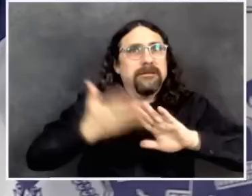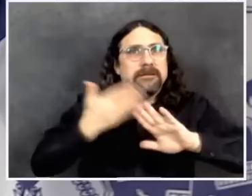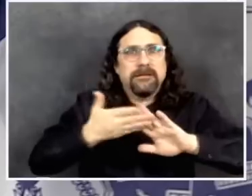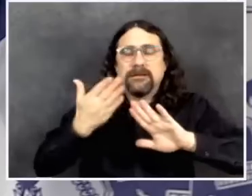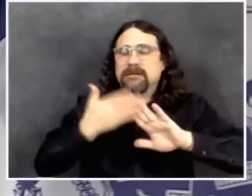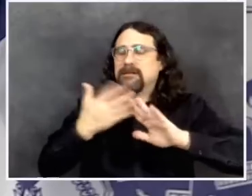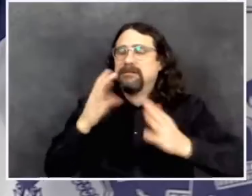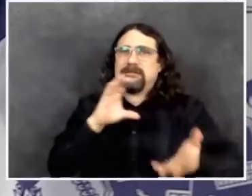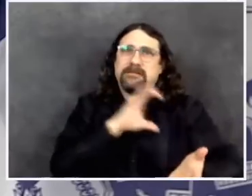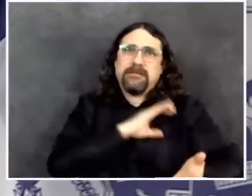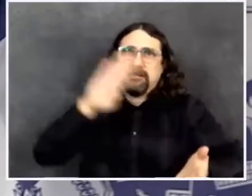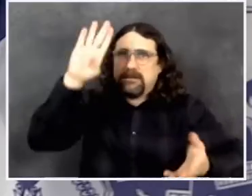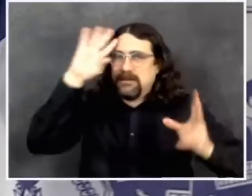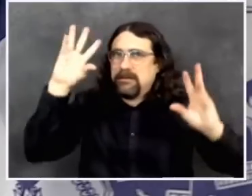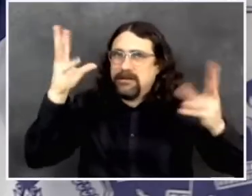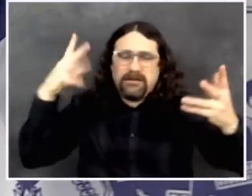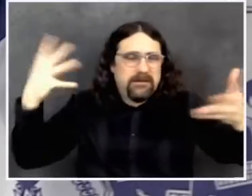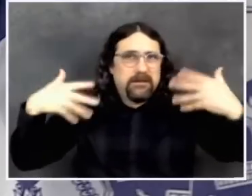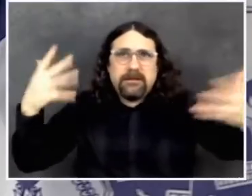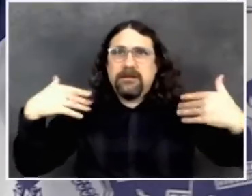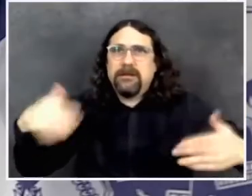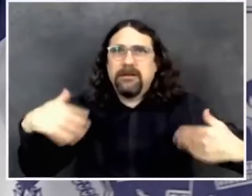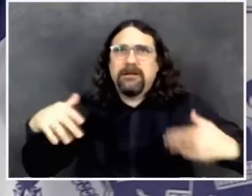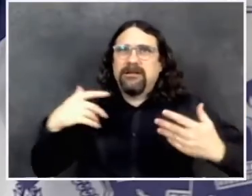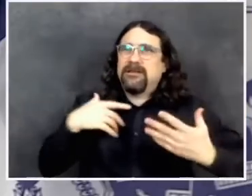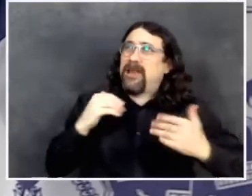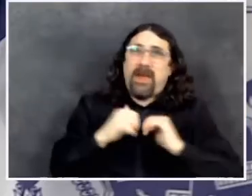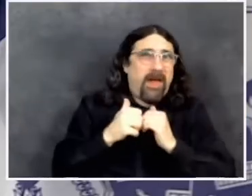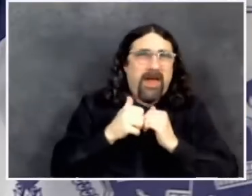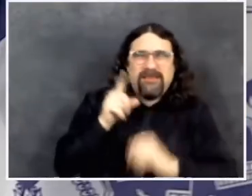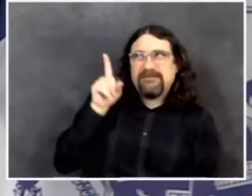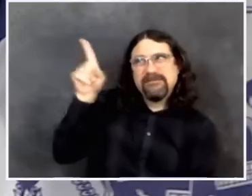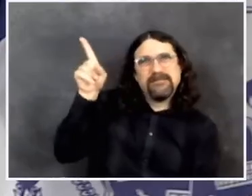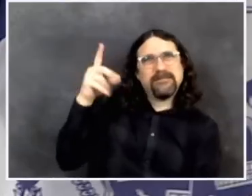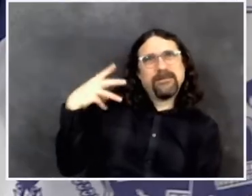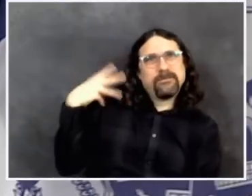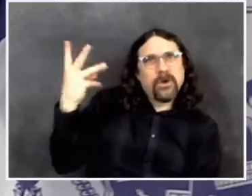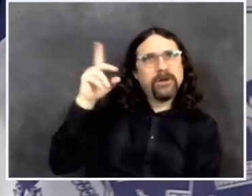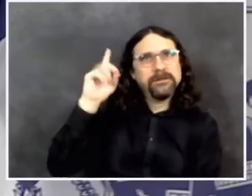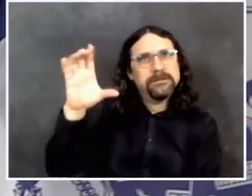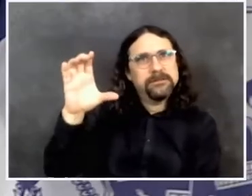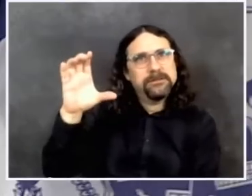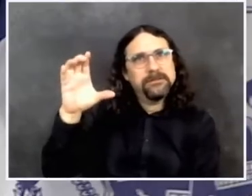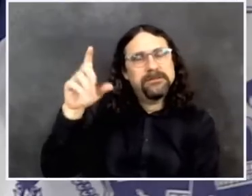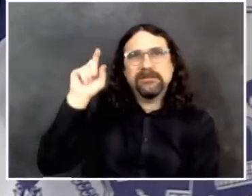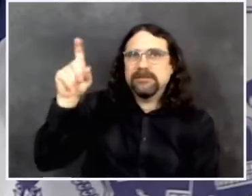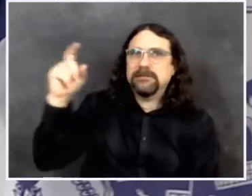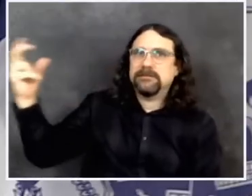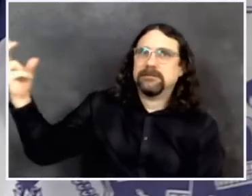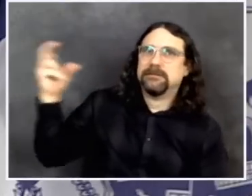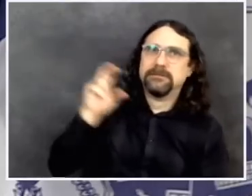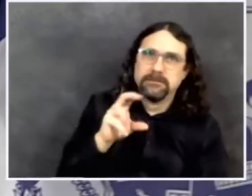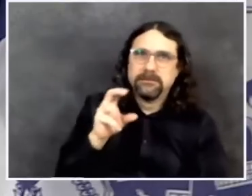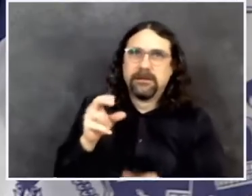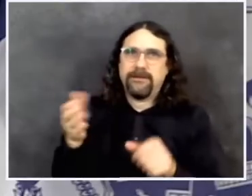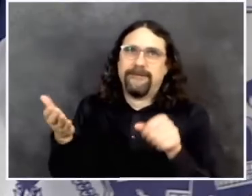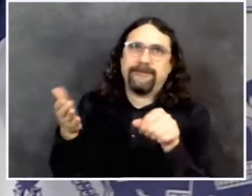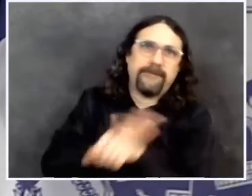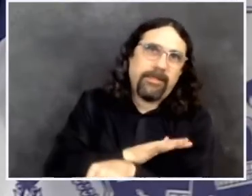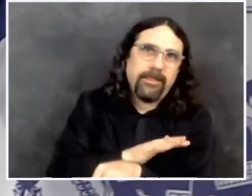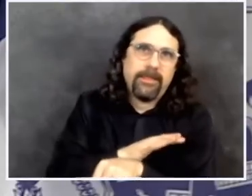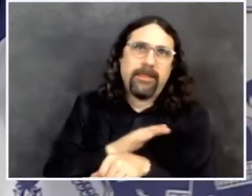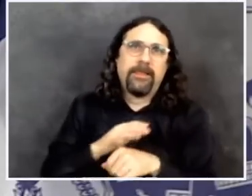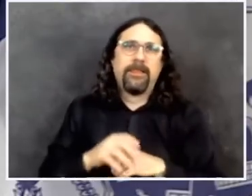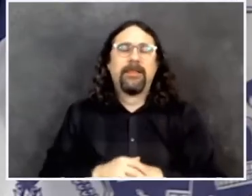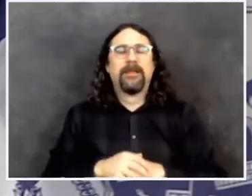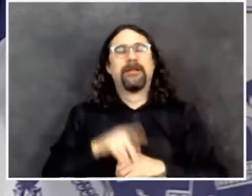of adding to the stimulus money to support state and local governments so they can get back on their feet, so they can actually